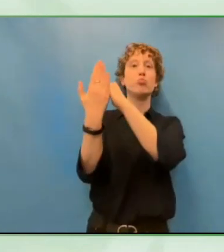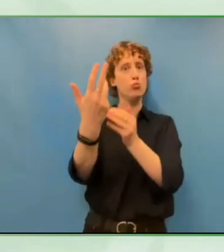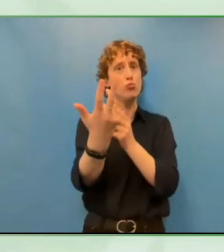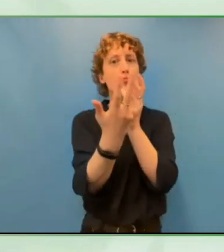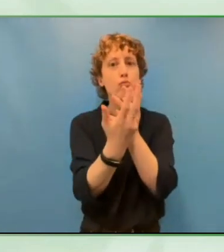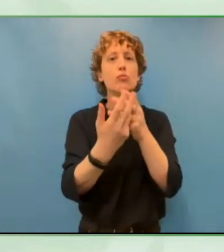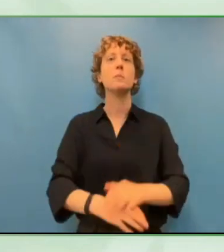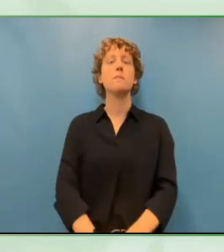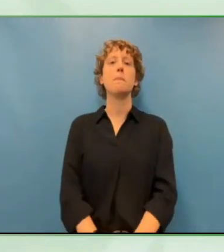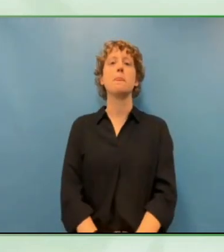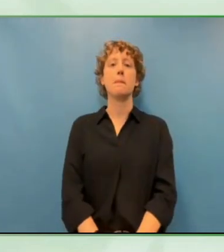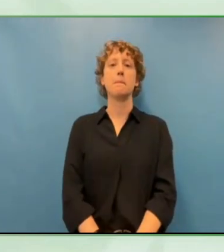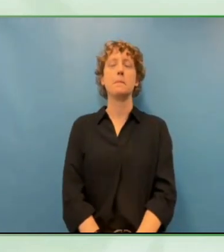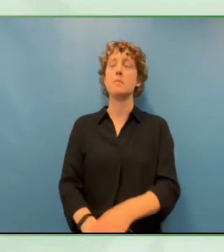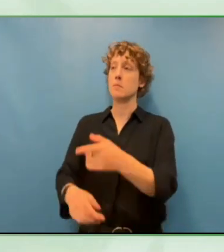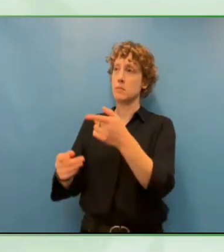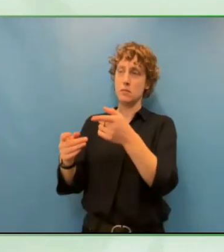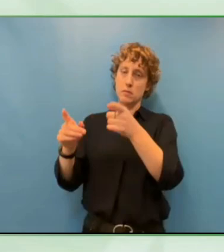about revisiting.